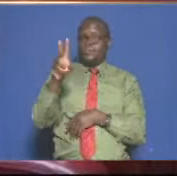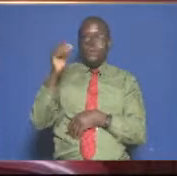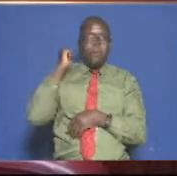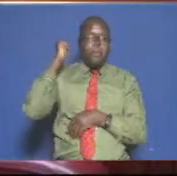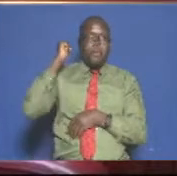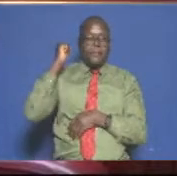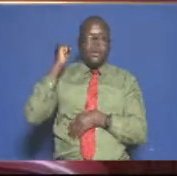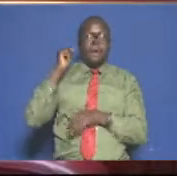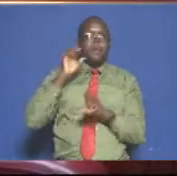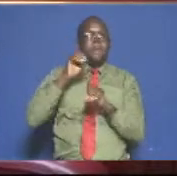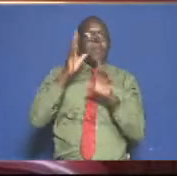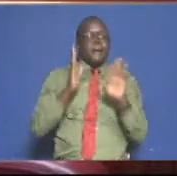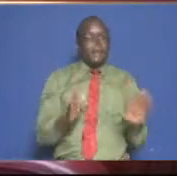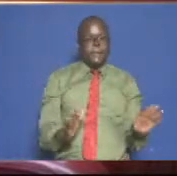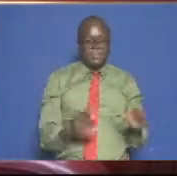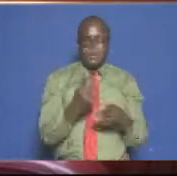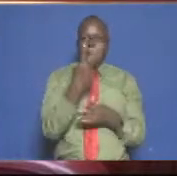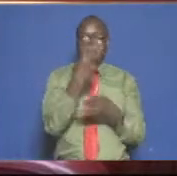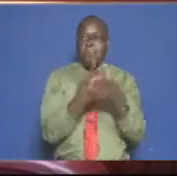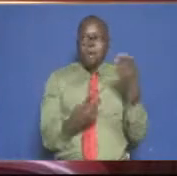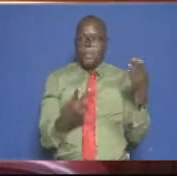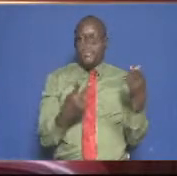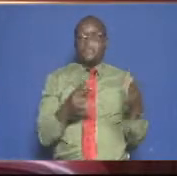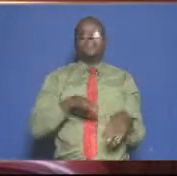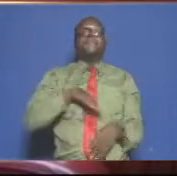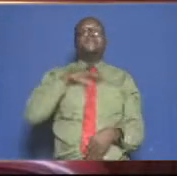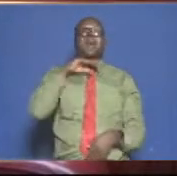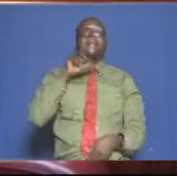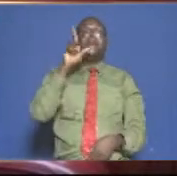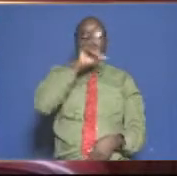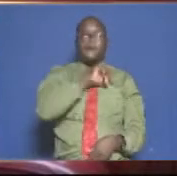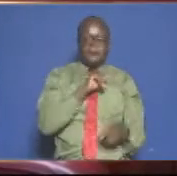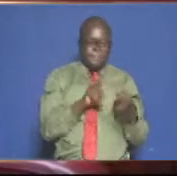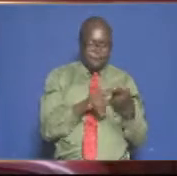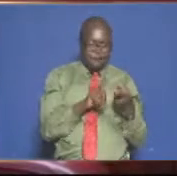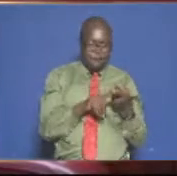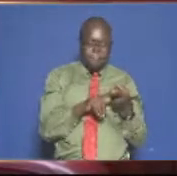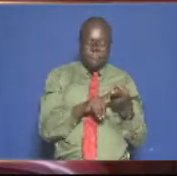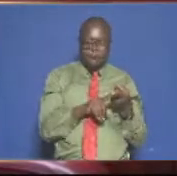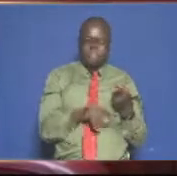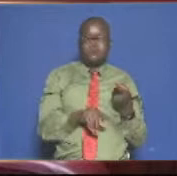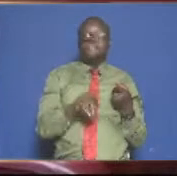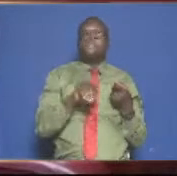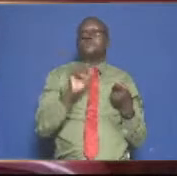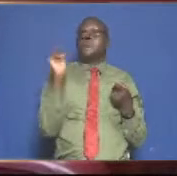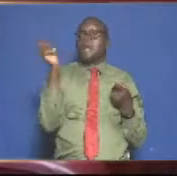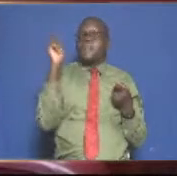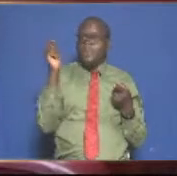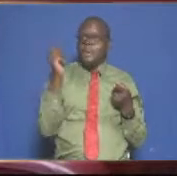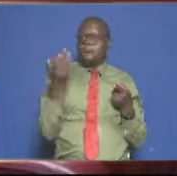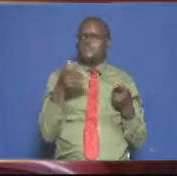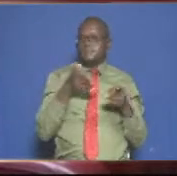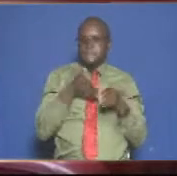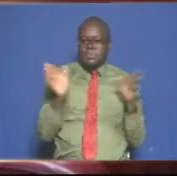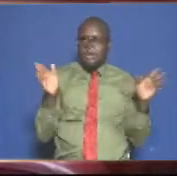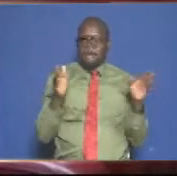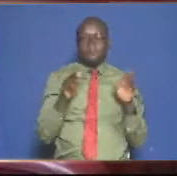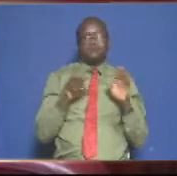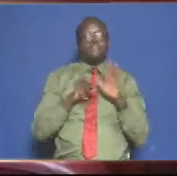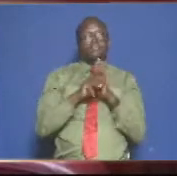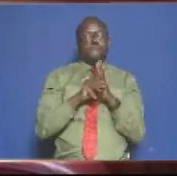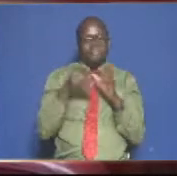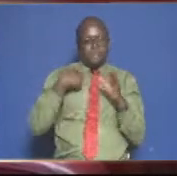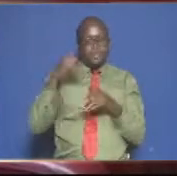mentors, and both of them are now the late. That is the late Gerald Rutino Kajwang, who started mentoring me into